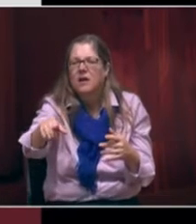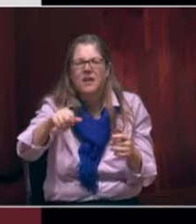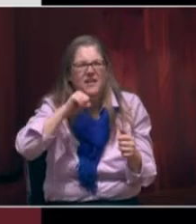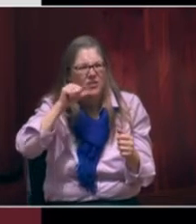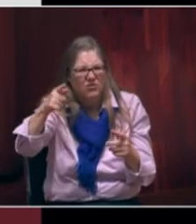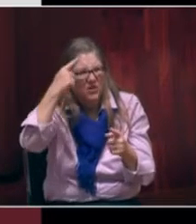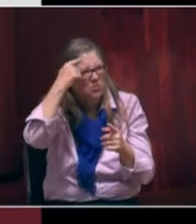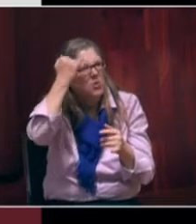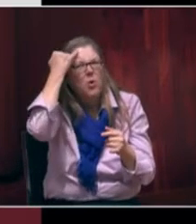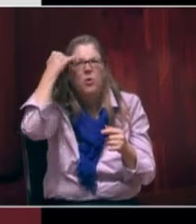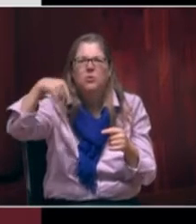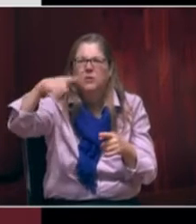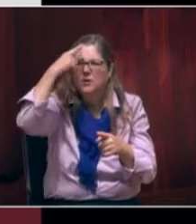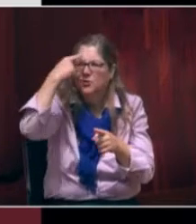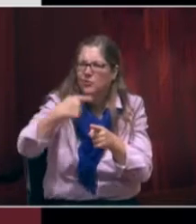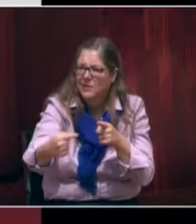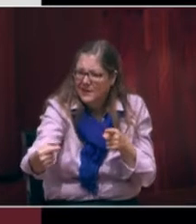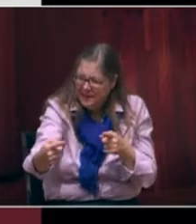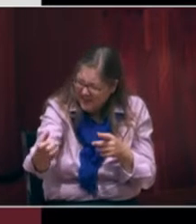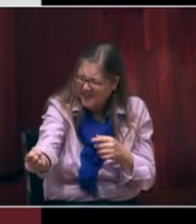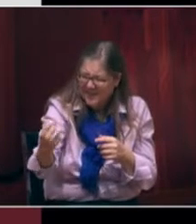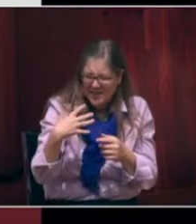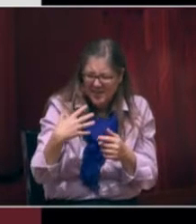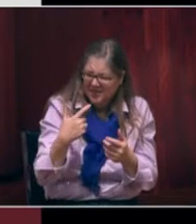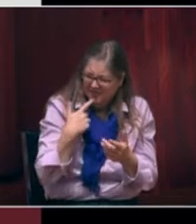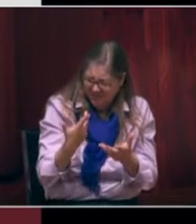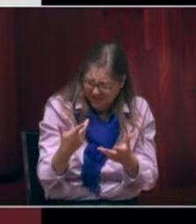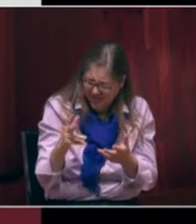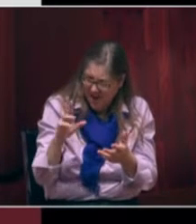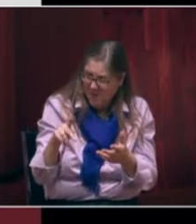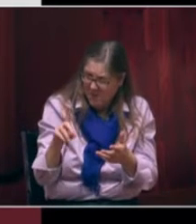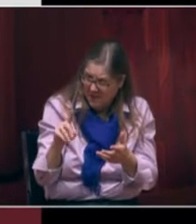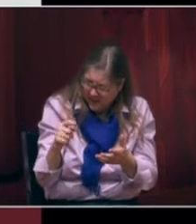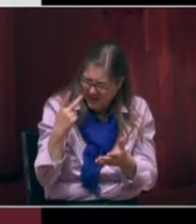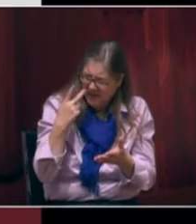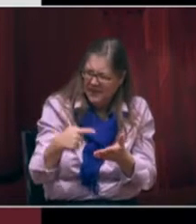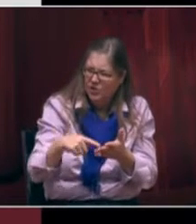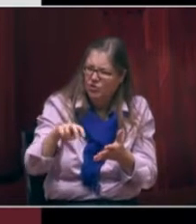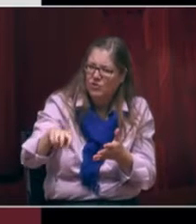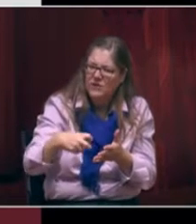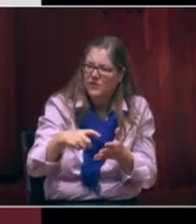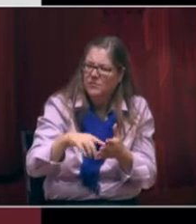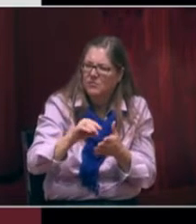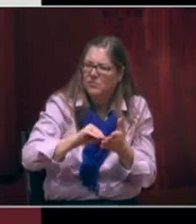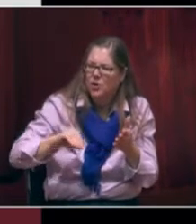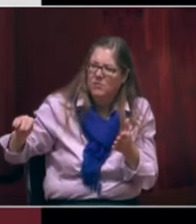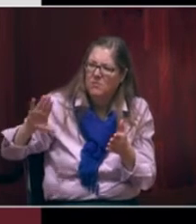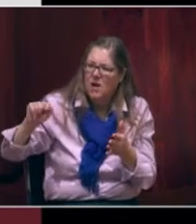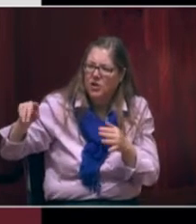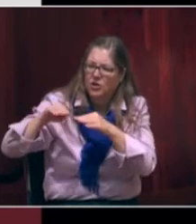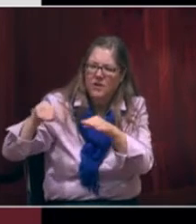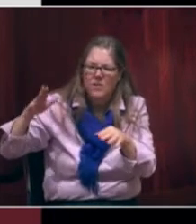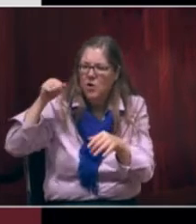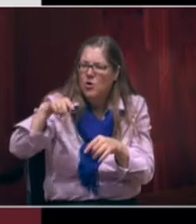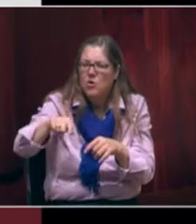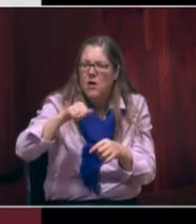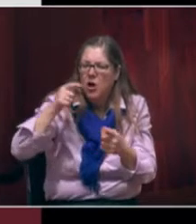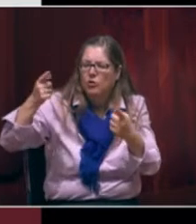saying, hey, we did the ARCUS updates and your transfer was put back to shelved because you didn't concur